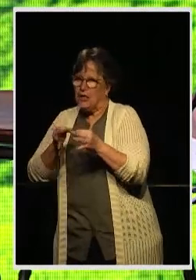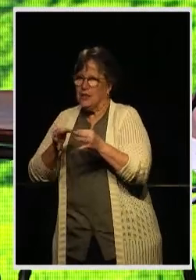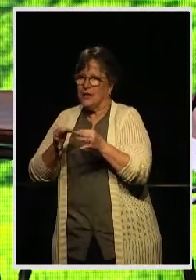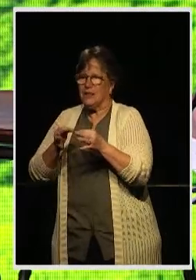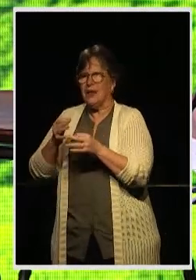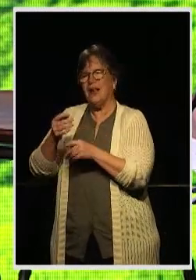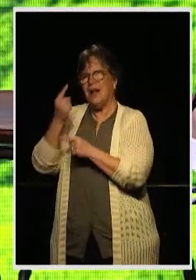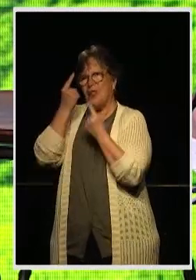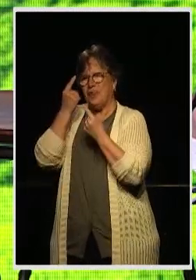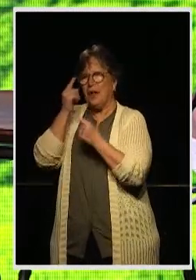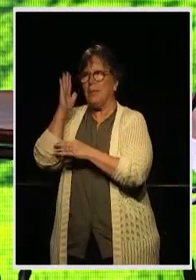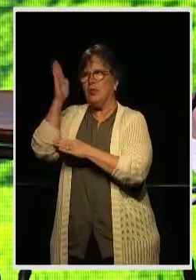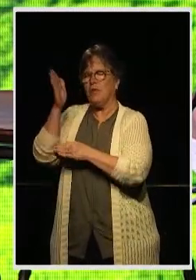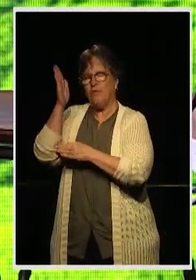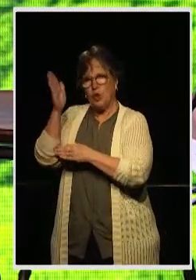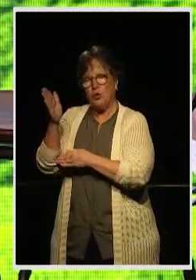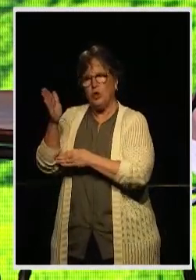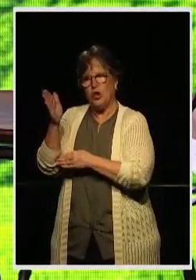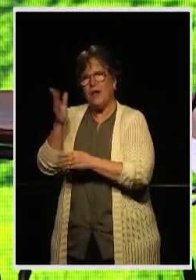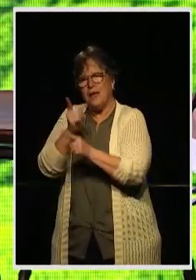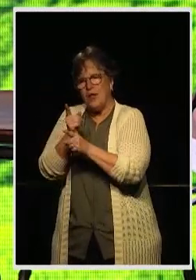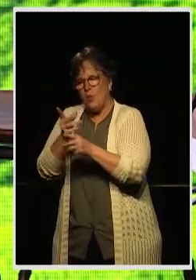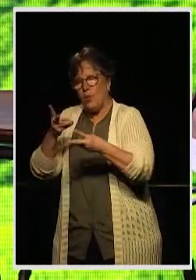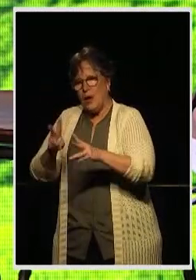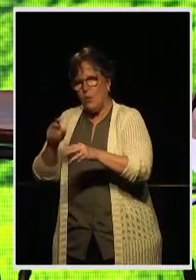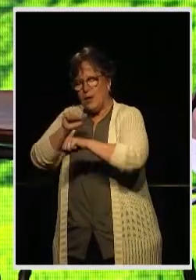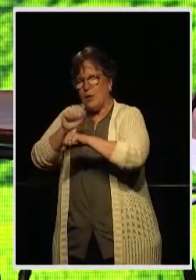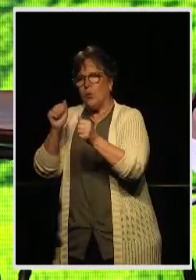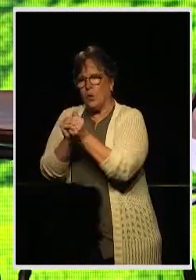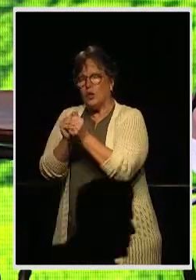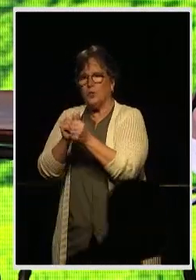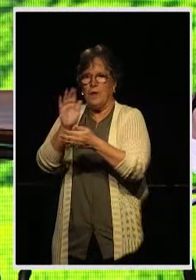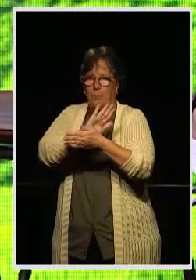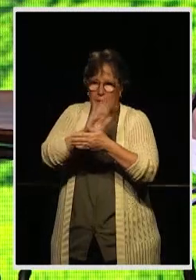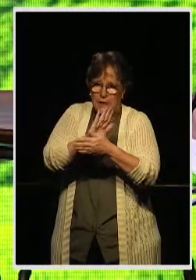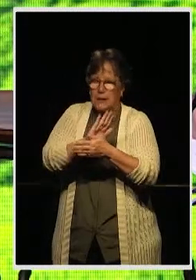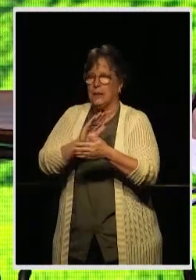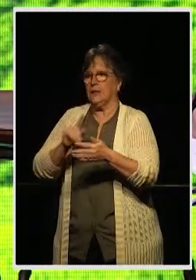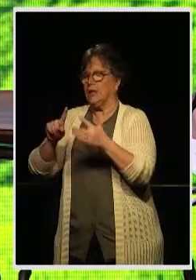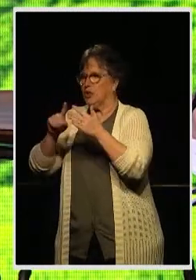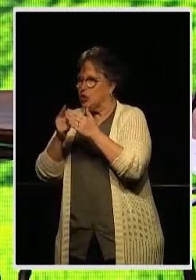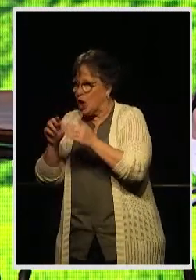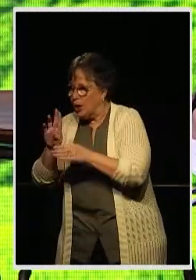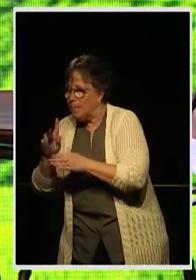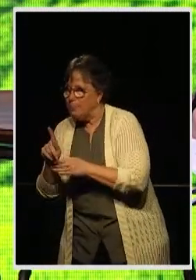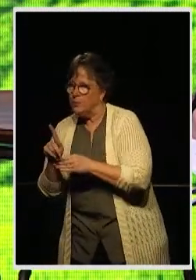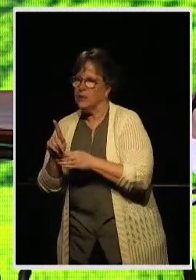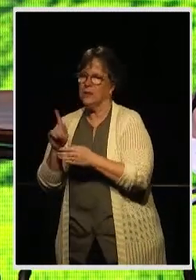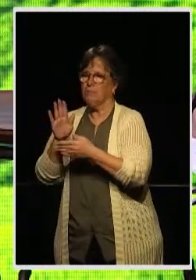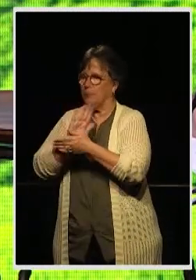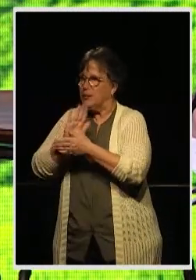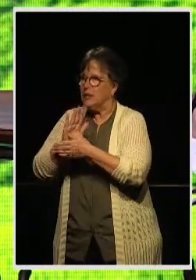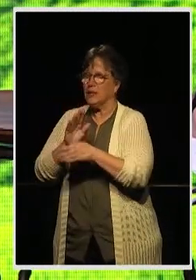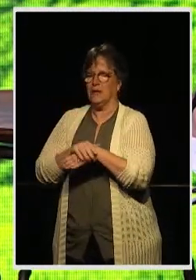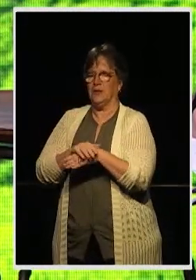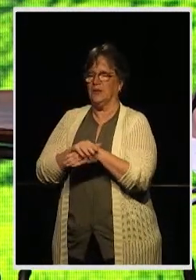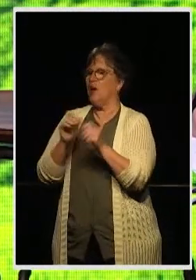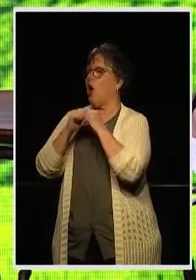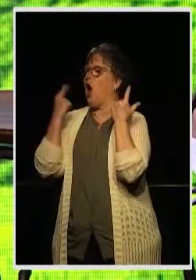pragmatic approach that works with corporations, that works with startups, that works with the entire